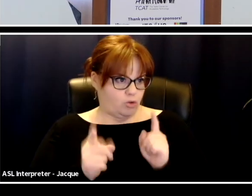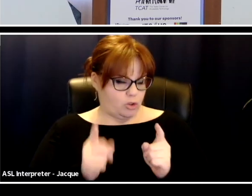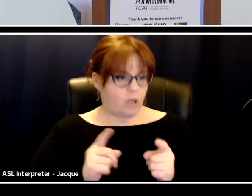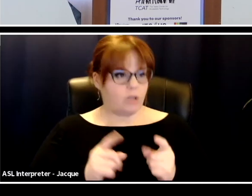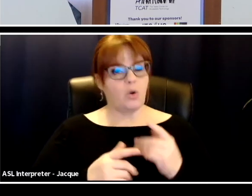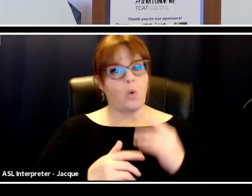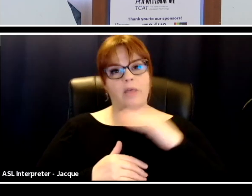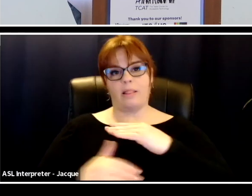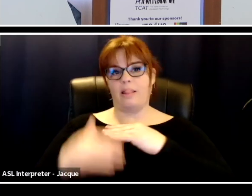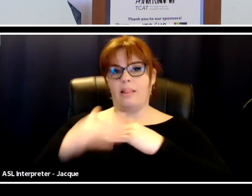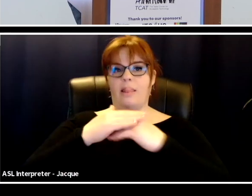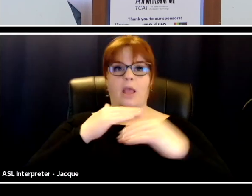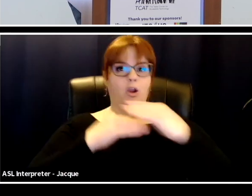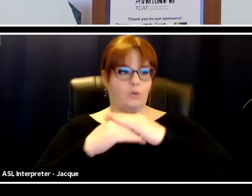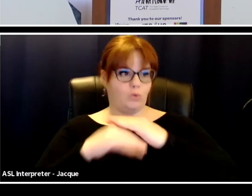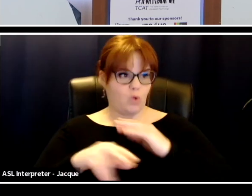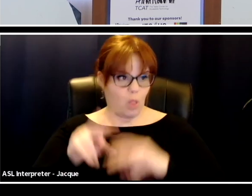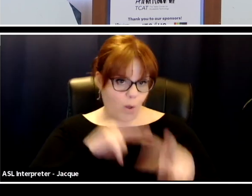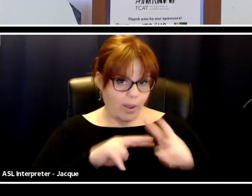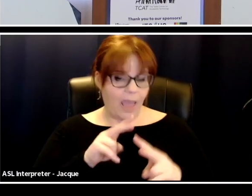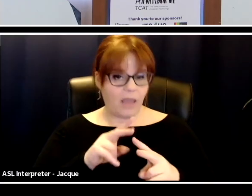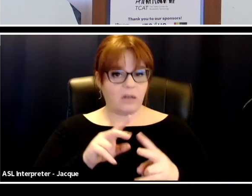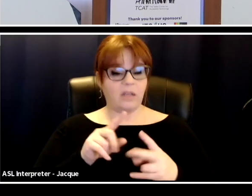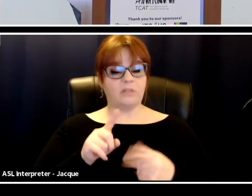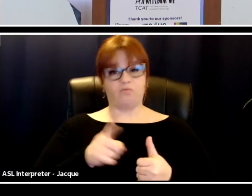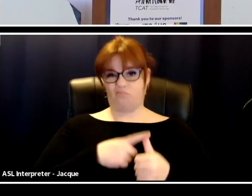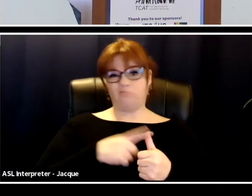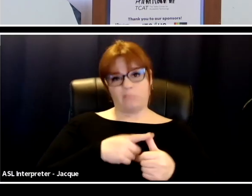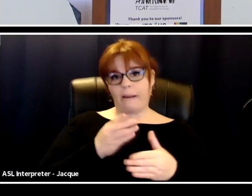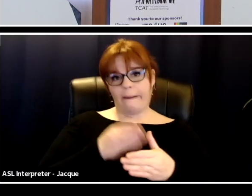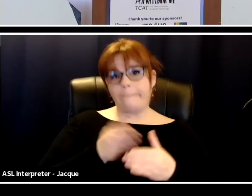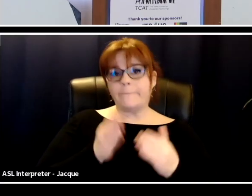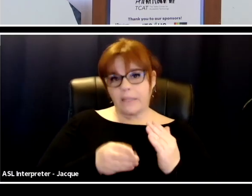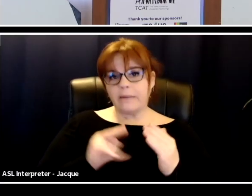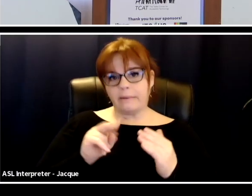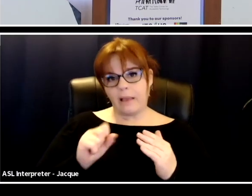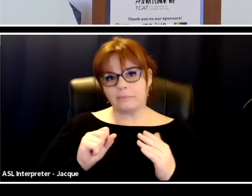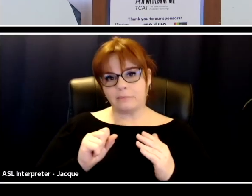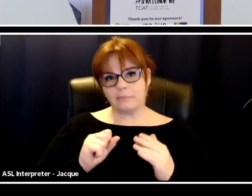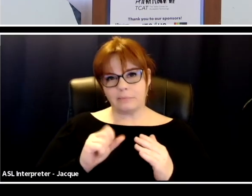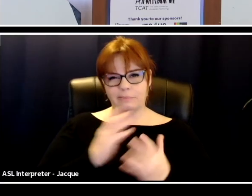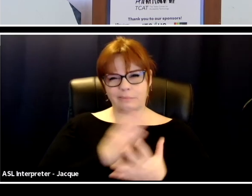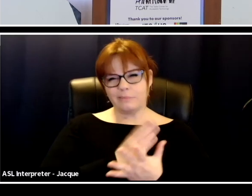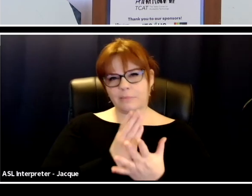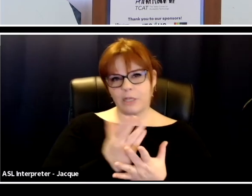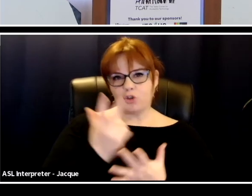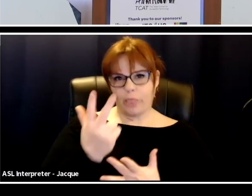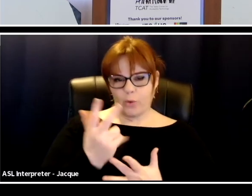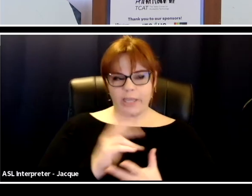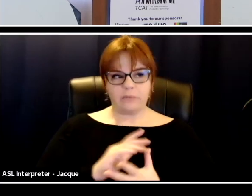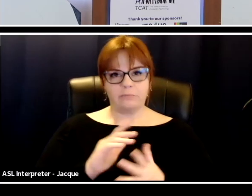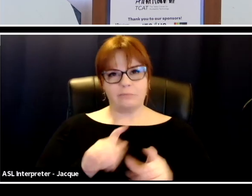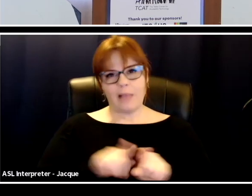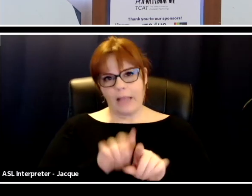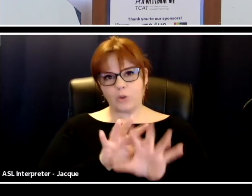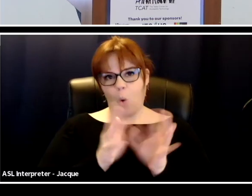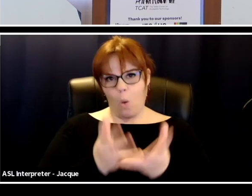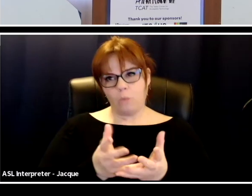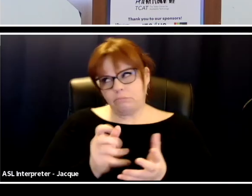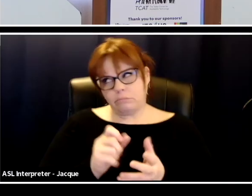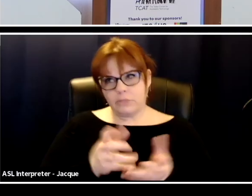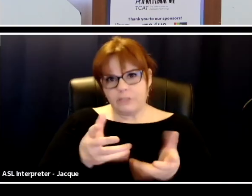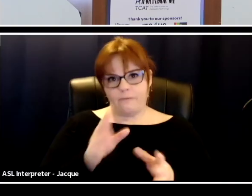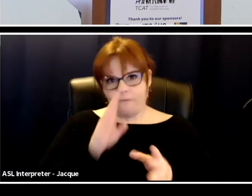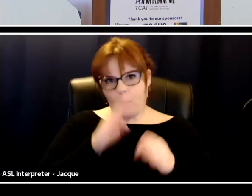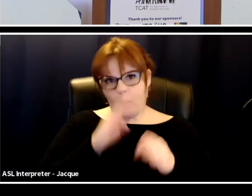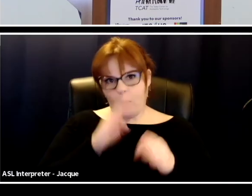layers to look at here on the report are the completeness, which is, I'd say broadly section 3. I think section 3 as a whole is, yeah, it's kind of focused on